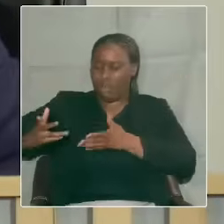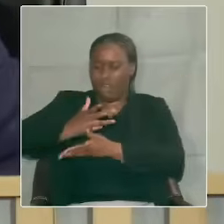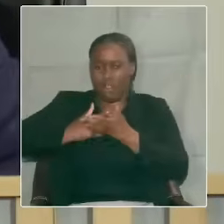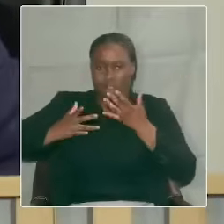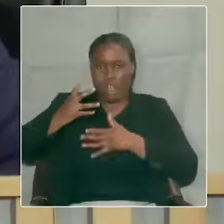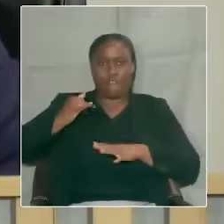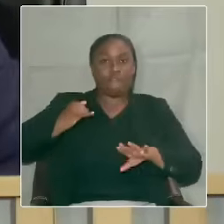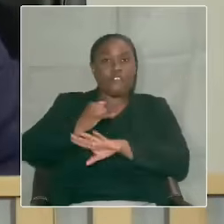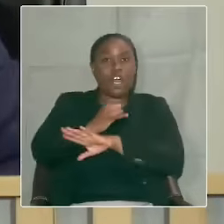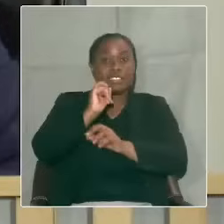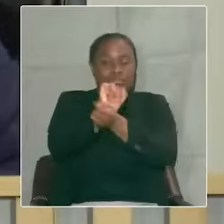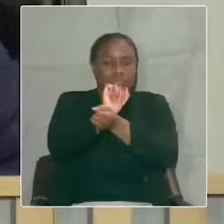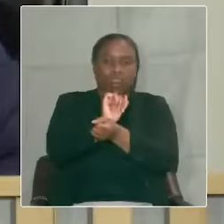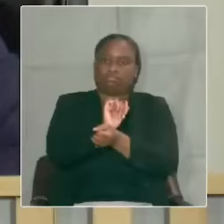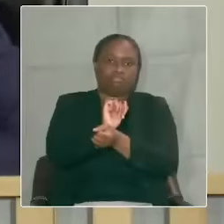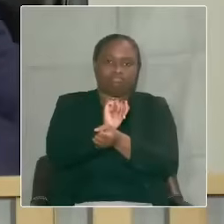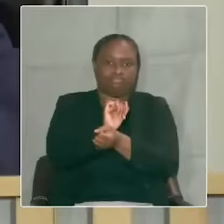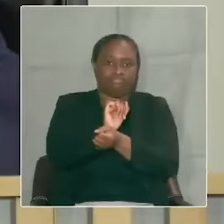arrest the